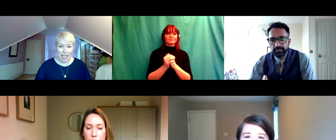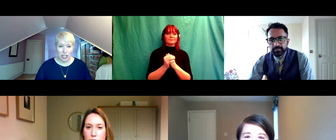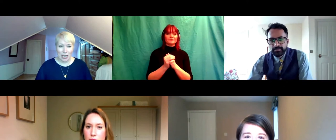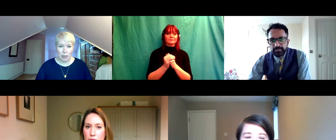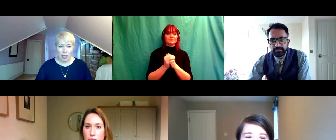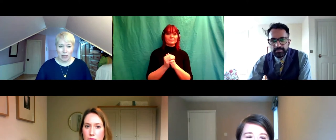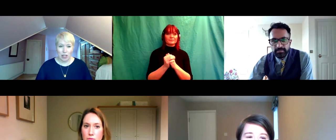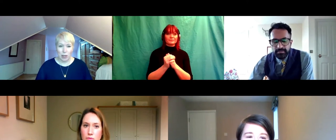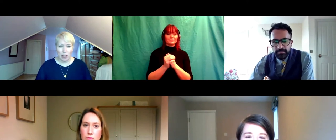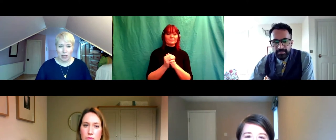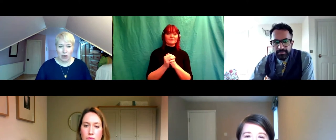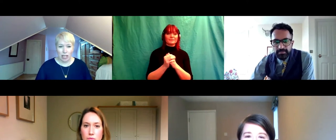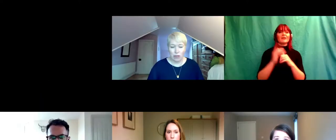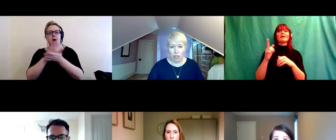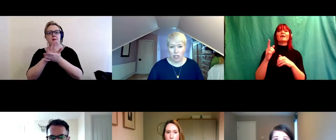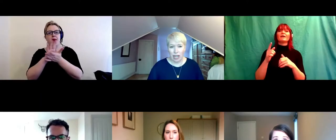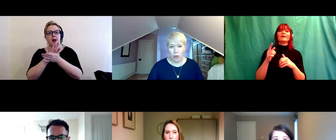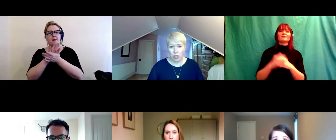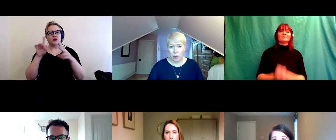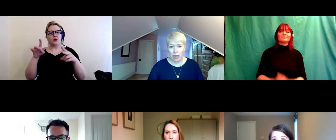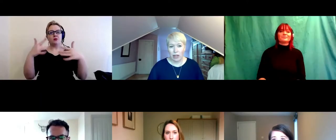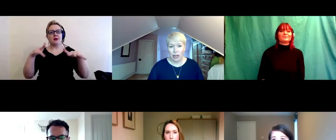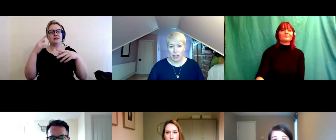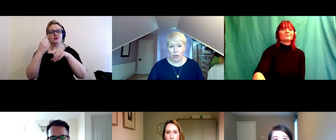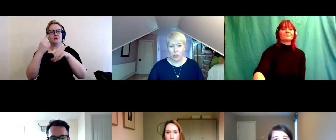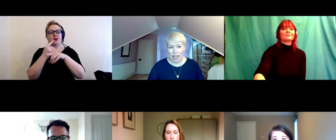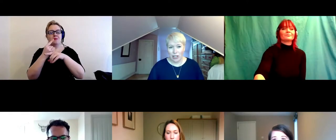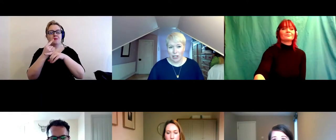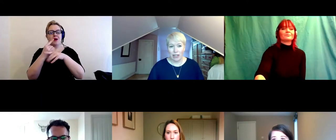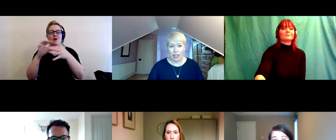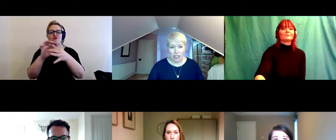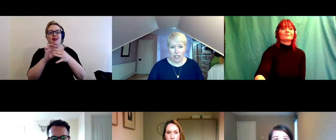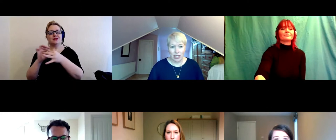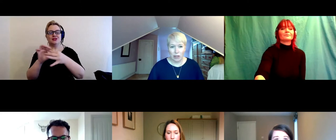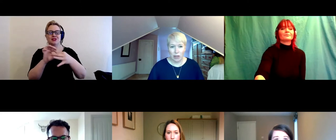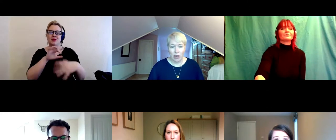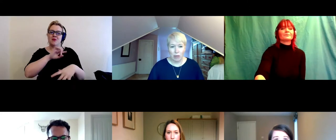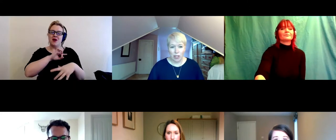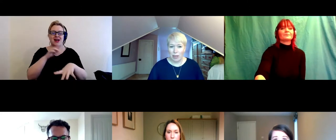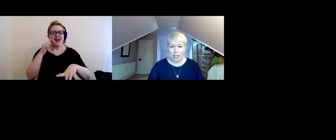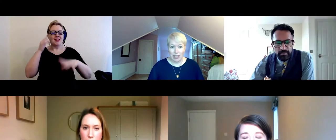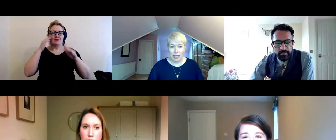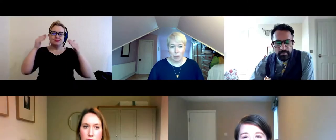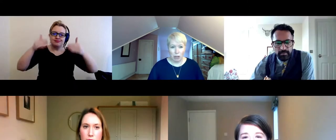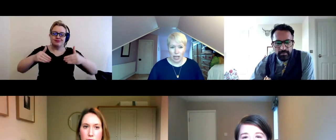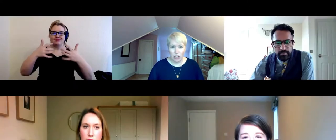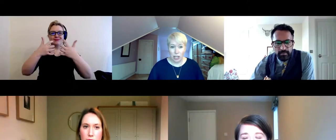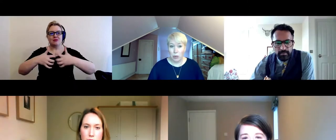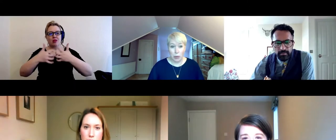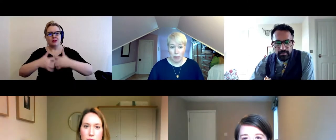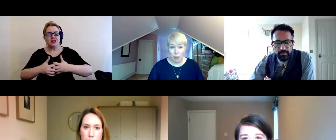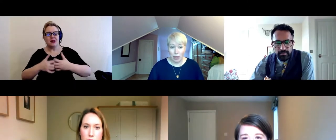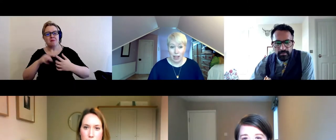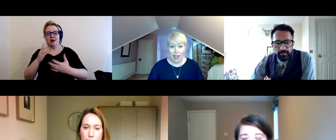about the relational aspects of this, because it's very easy for us to get caught up in the sort of technical and the legislative. But fundamentally, this is about